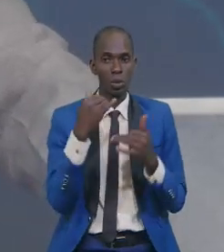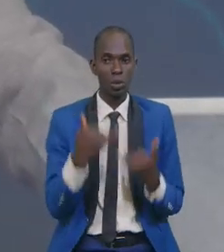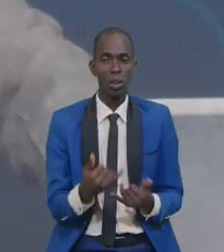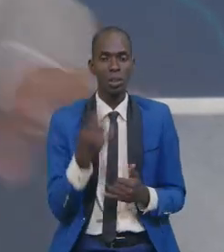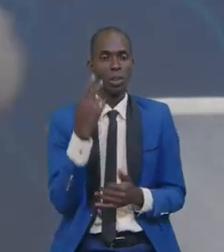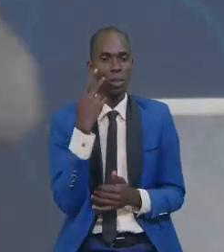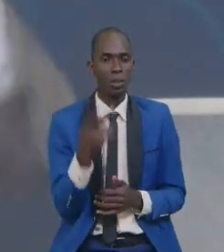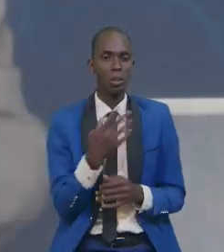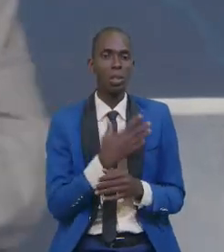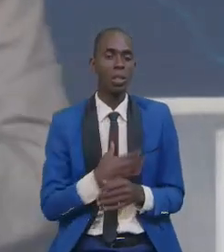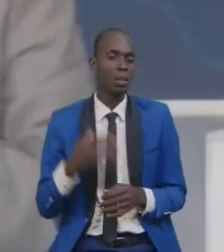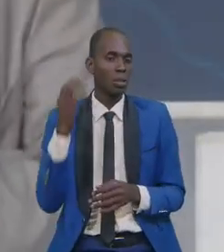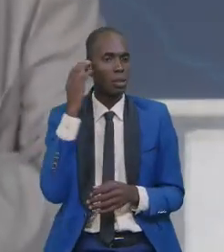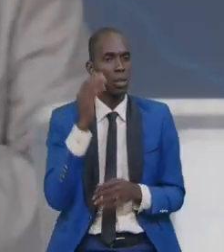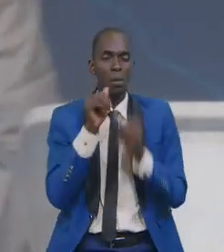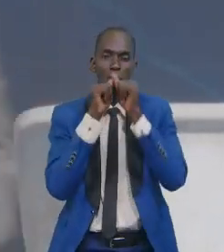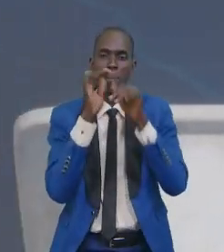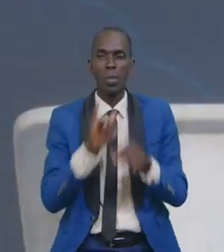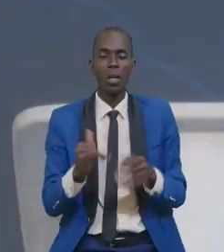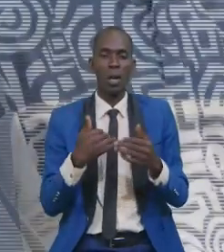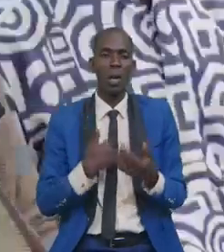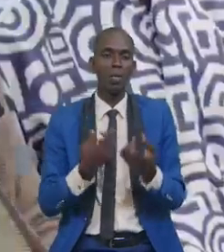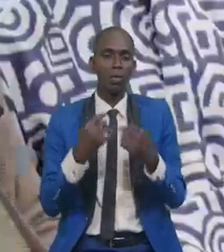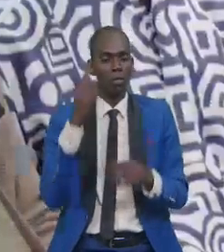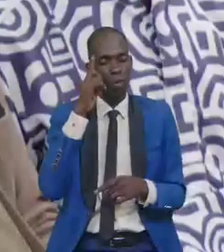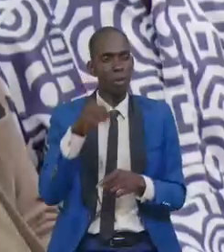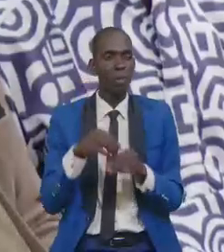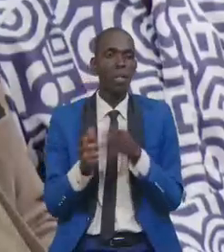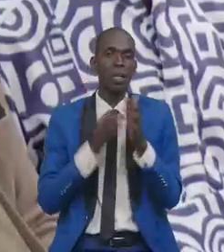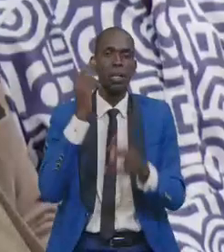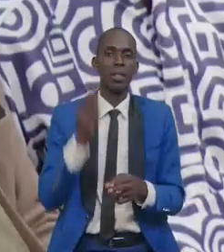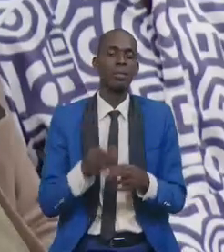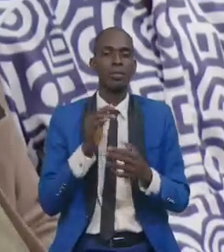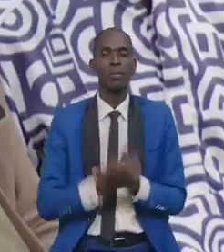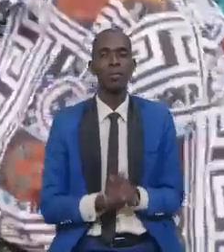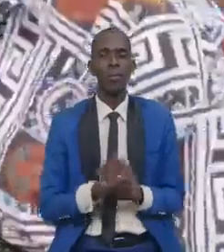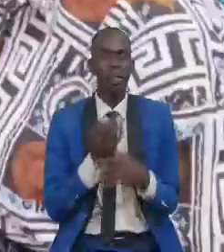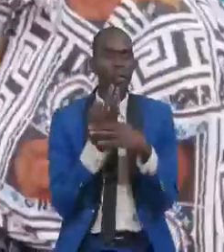hear. Blessings have come for you. Freedom.